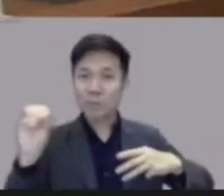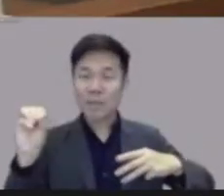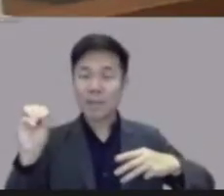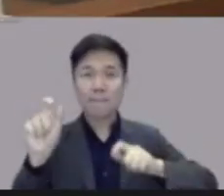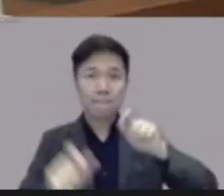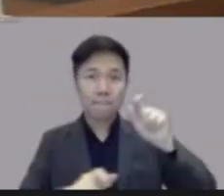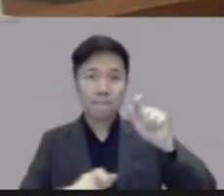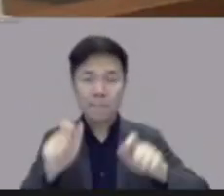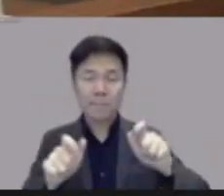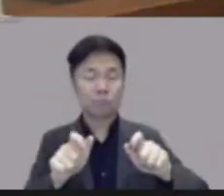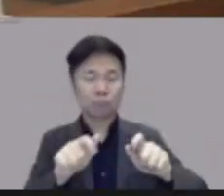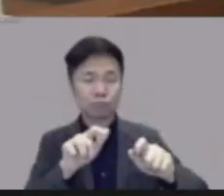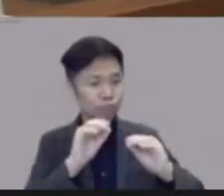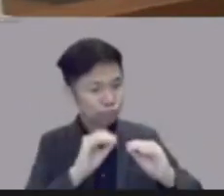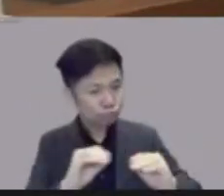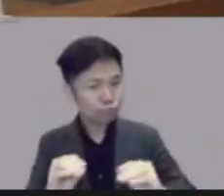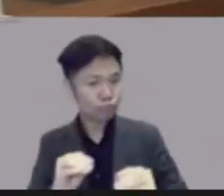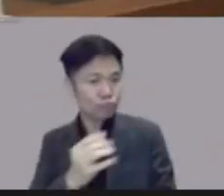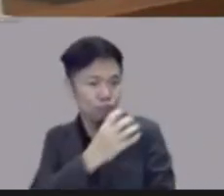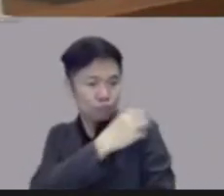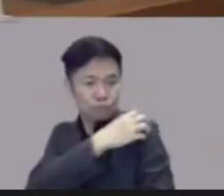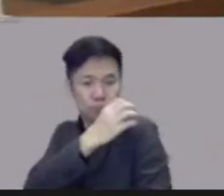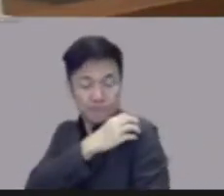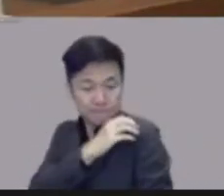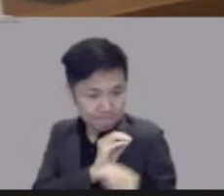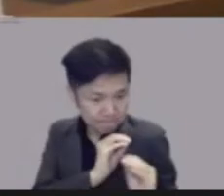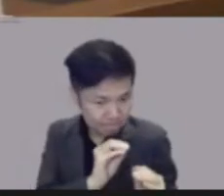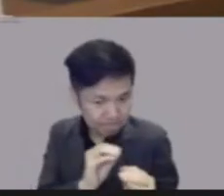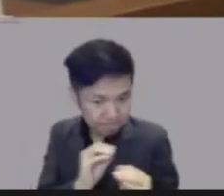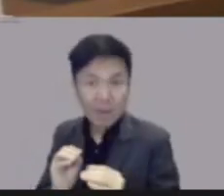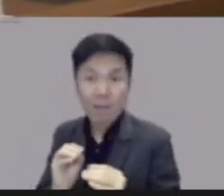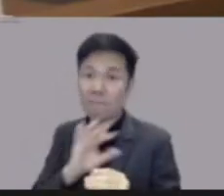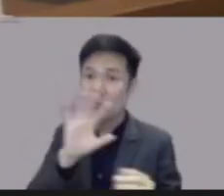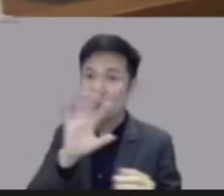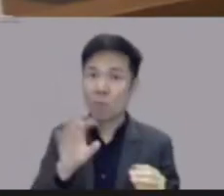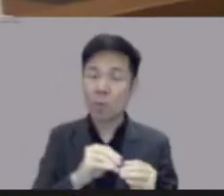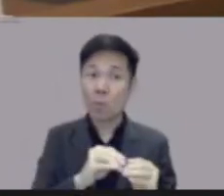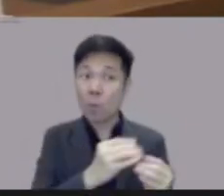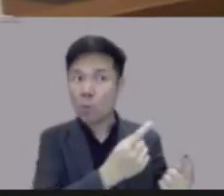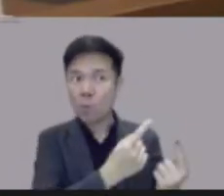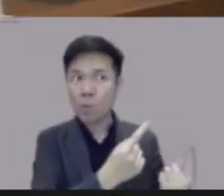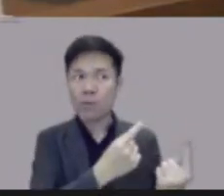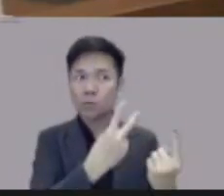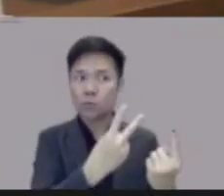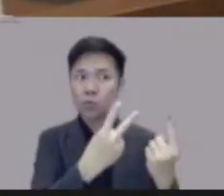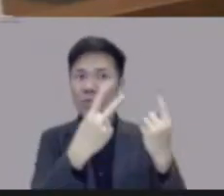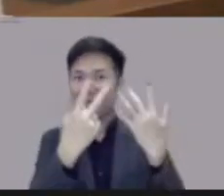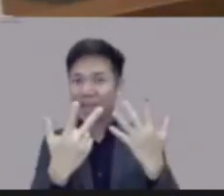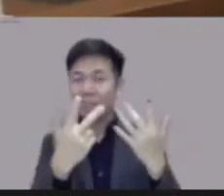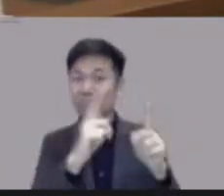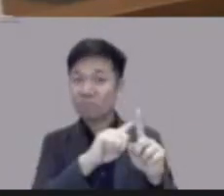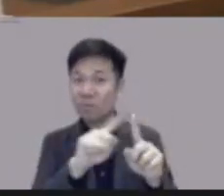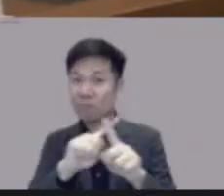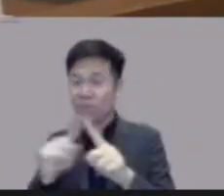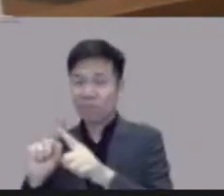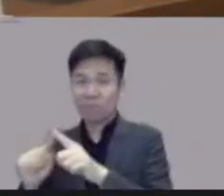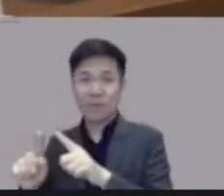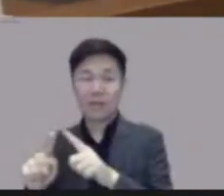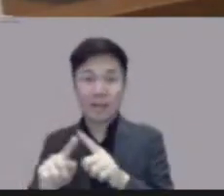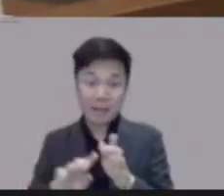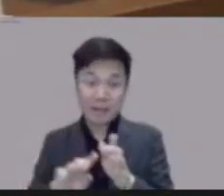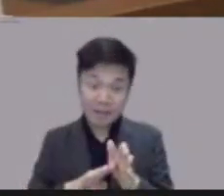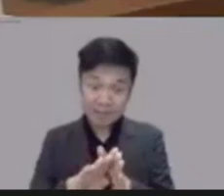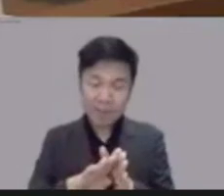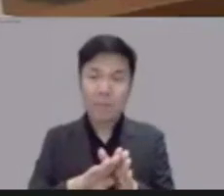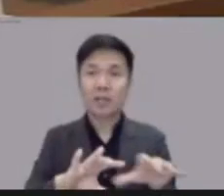the area of climate change from 120 developing countries we have established a three-year action plan on